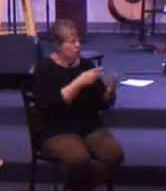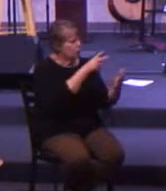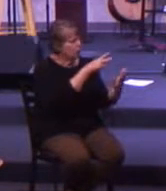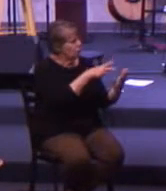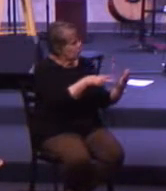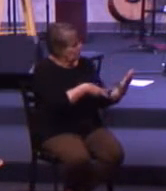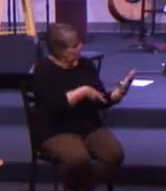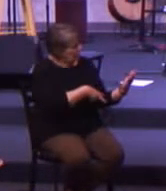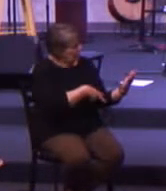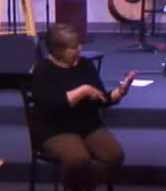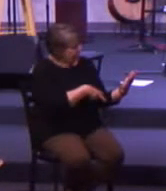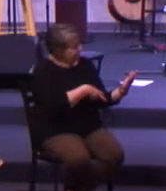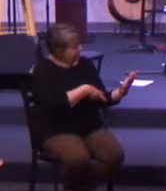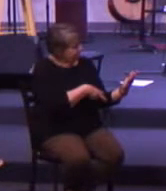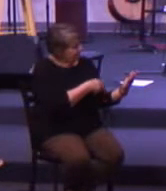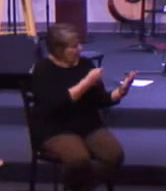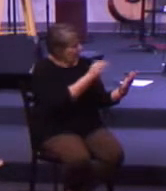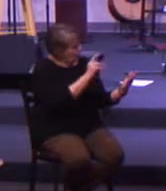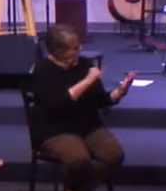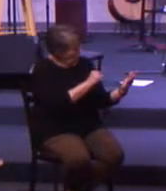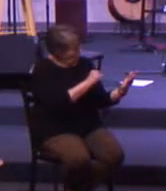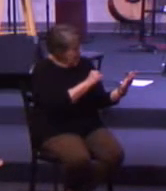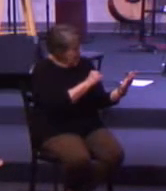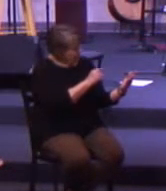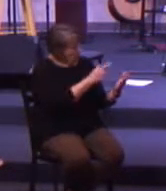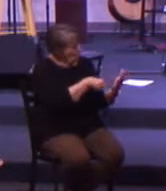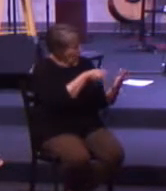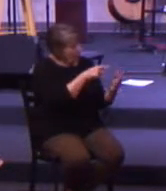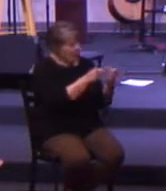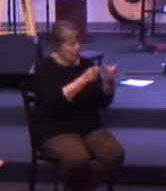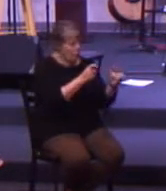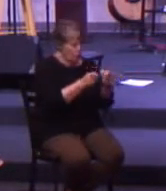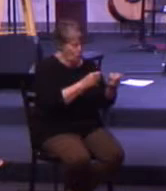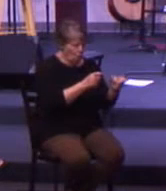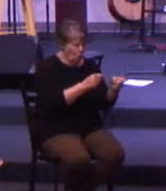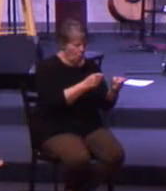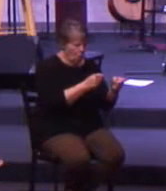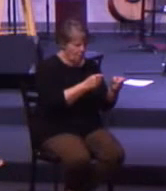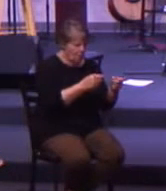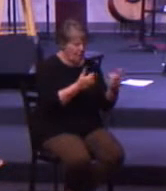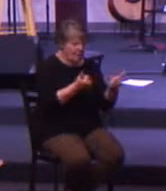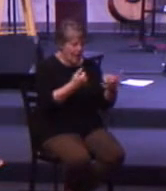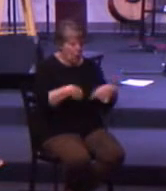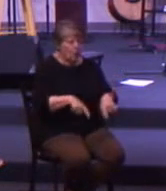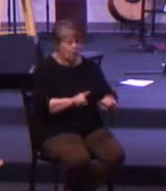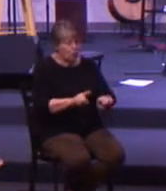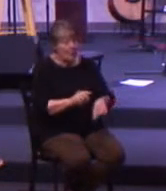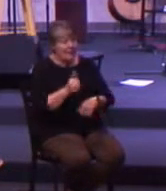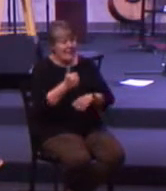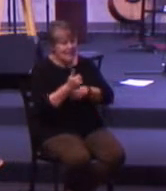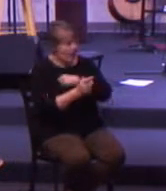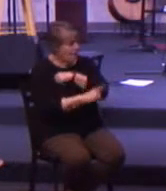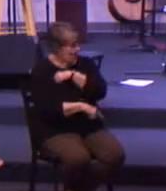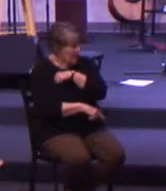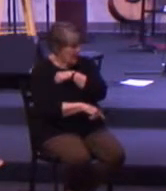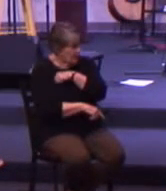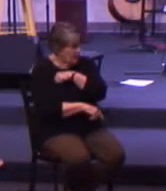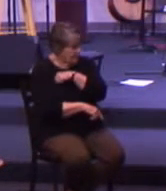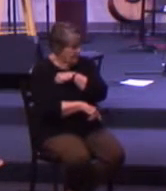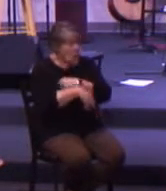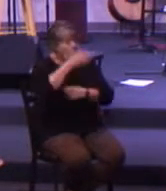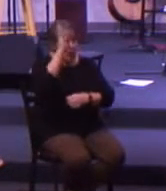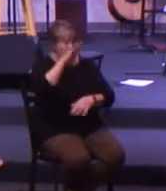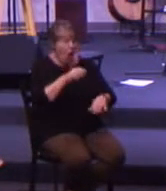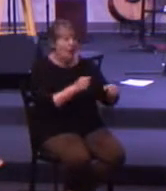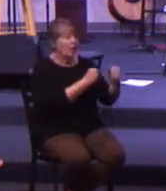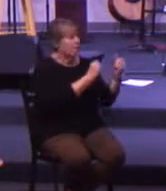and we look at their realms, and then we pause and we remember, okay, so in the 10 plagues, in this confrontation between God and Pharaoh, we said that God